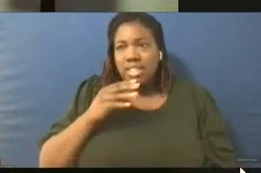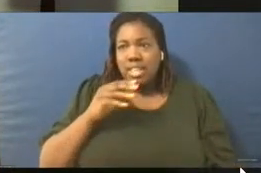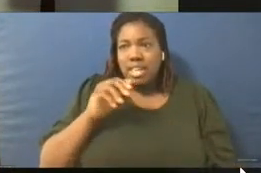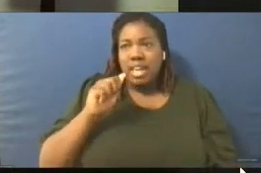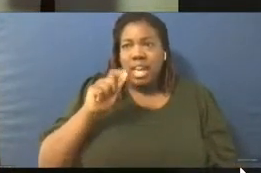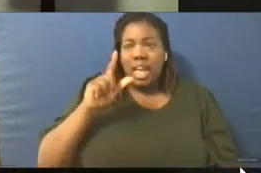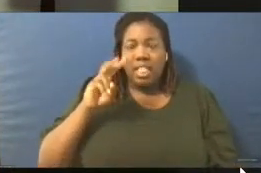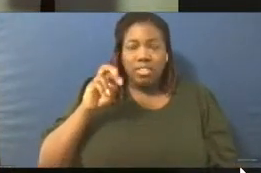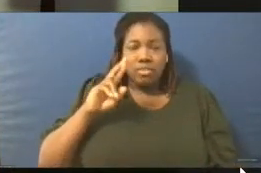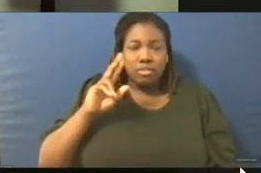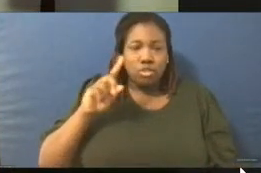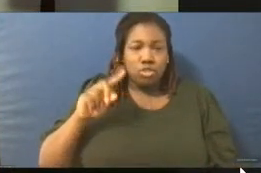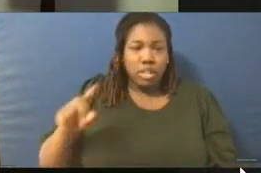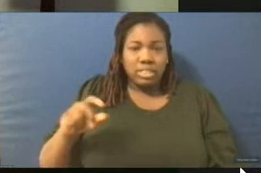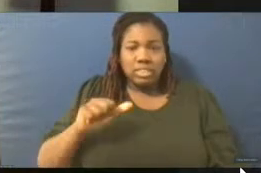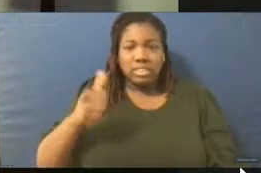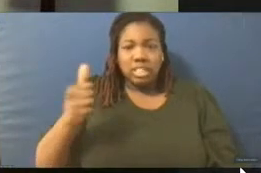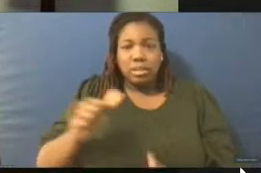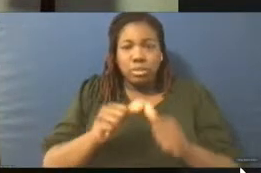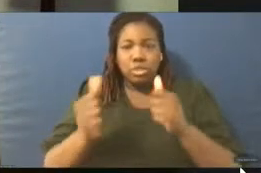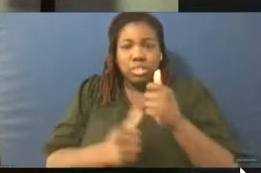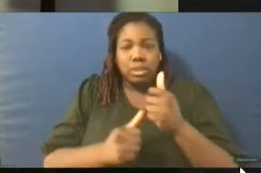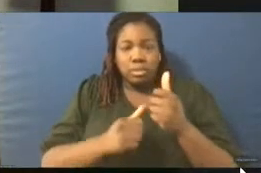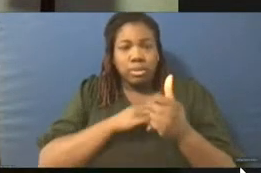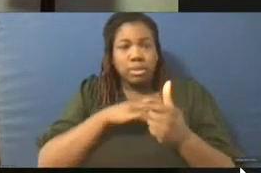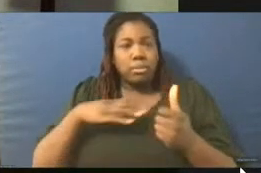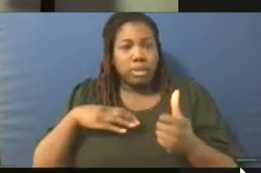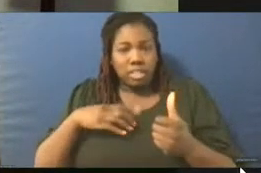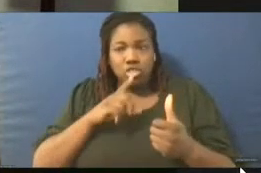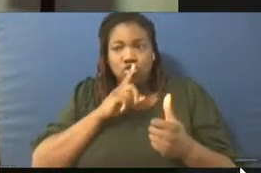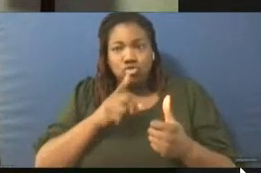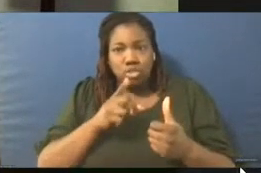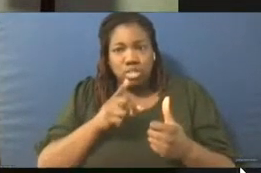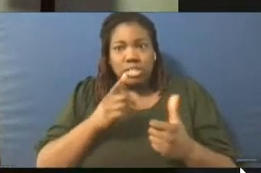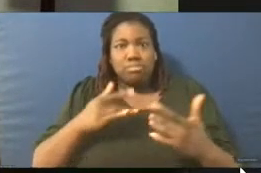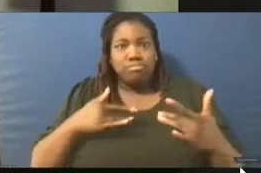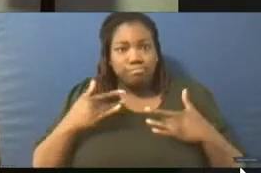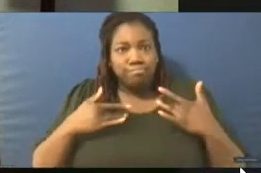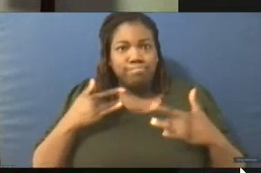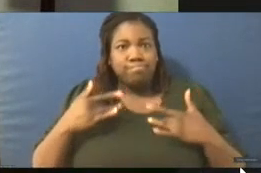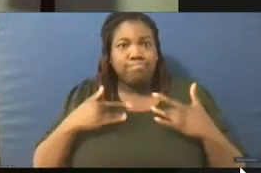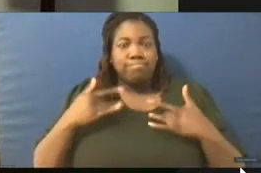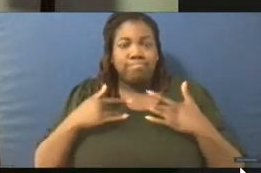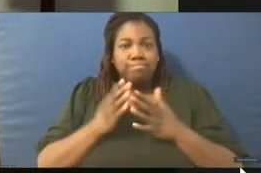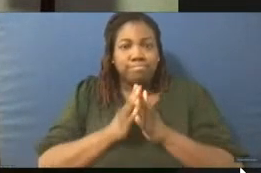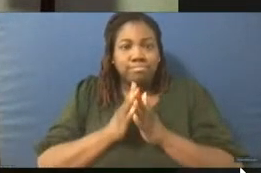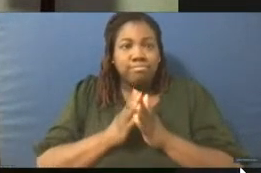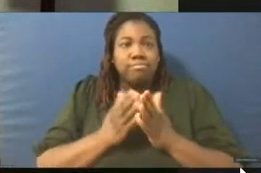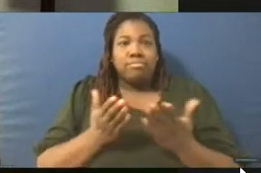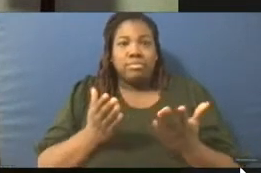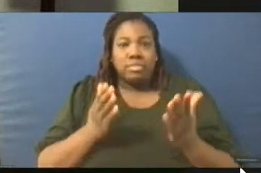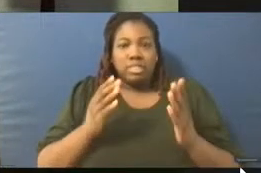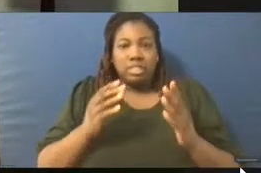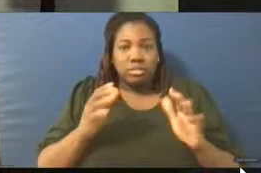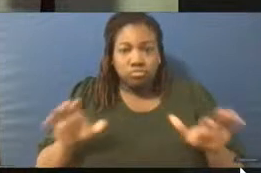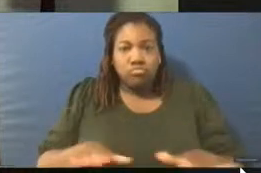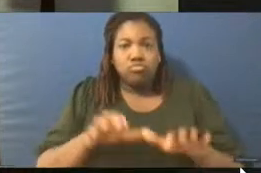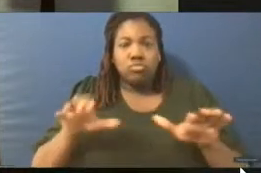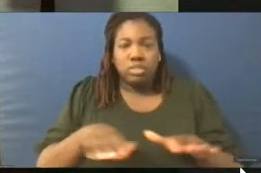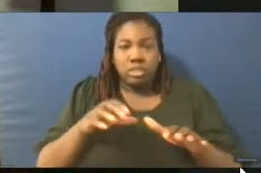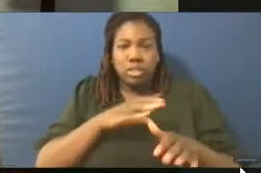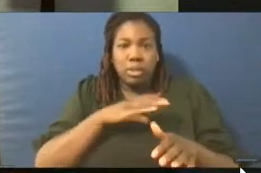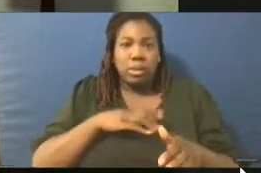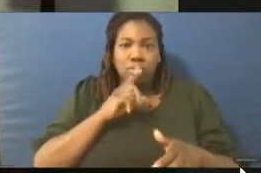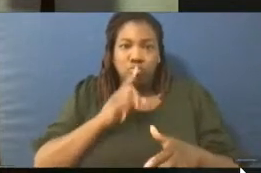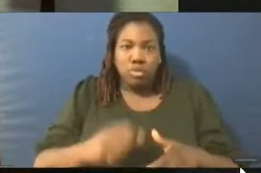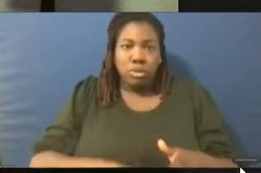subcommittee. This has been a very exciting and productive committee, and I'm proud to be a part of it. And